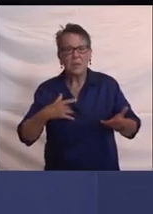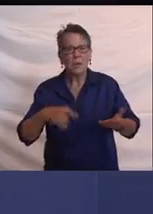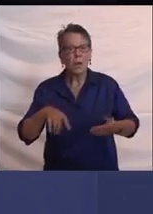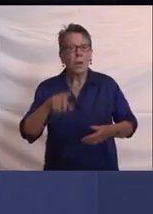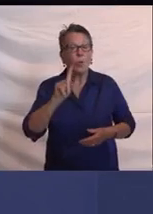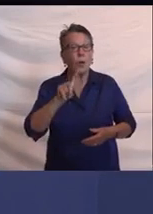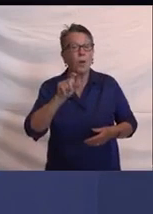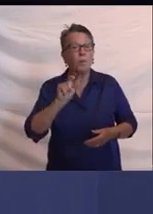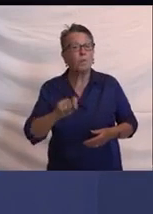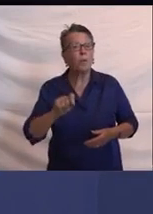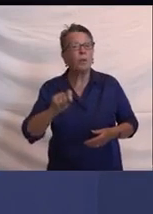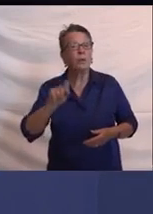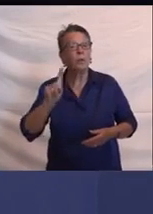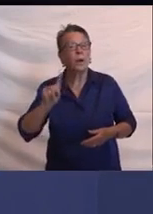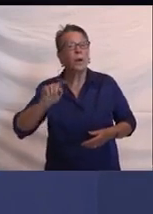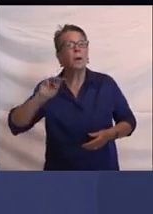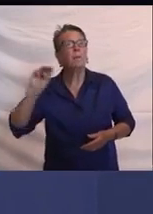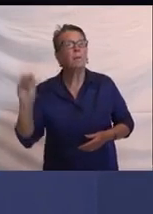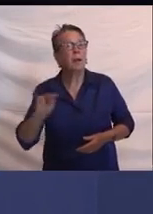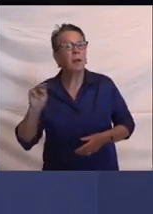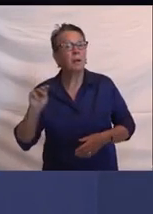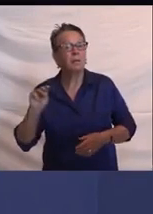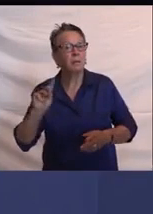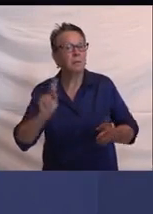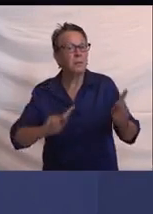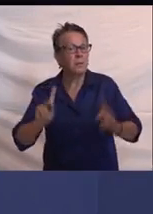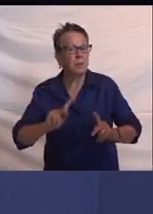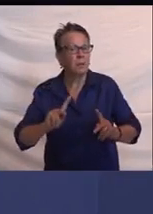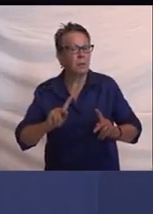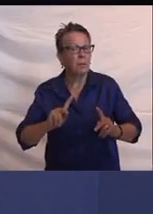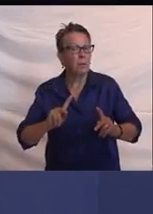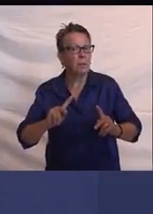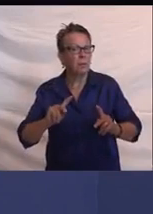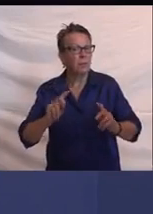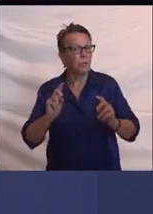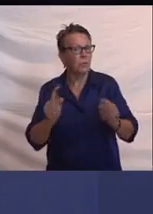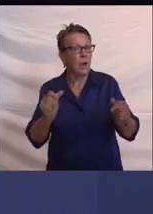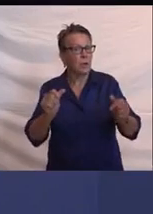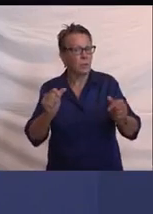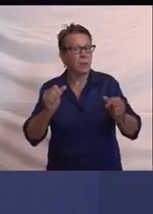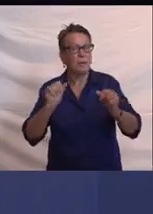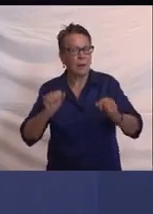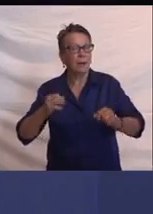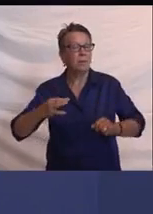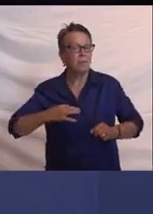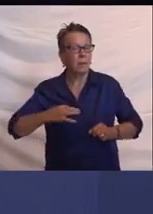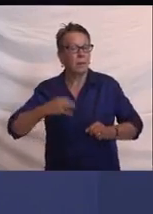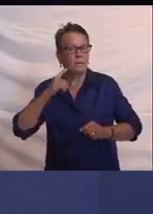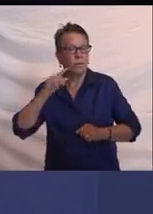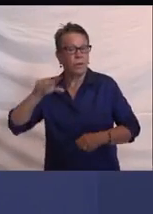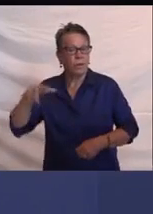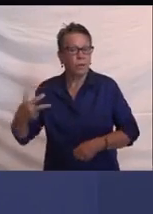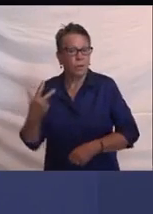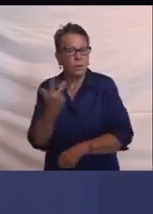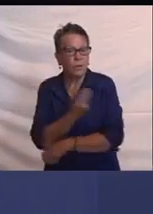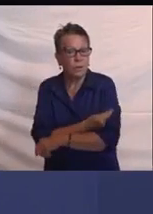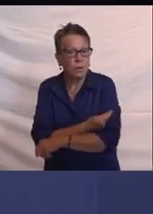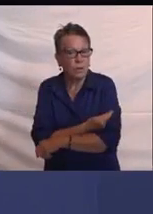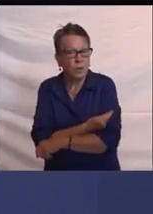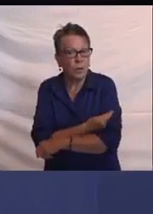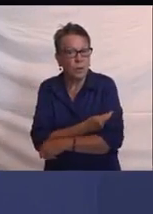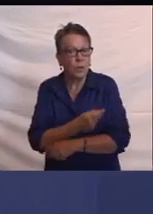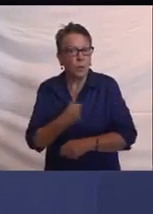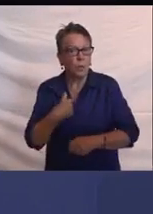million immediately eligible. We think it's going to be somewhat lower than that, but we're planning for the higher